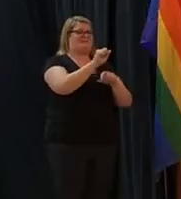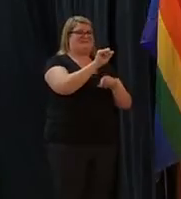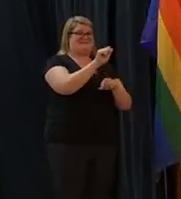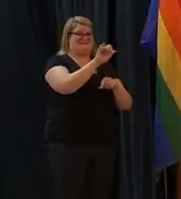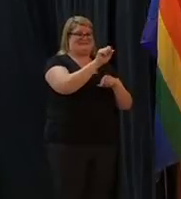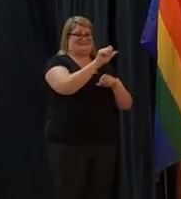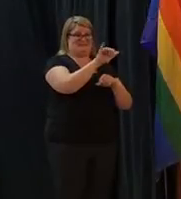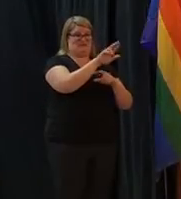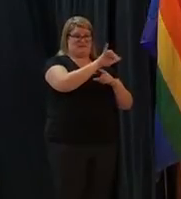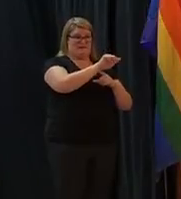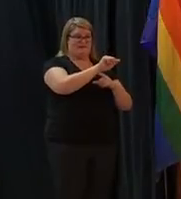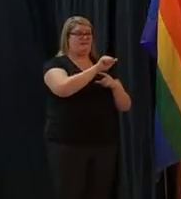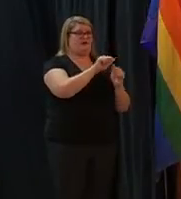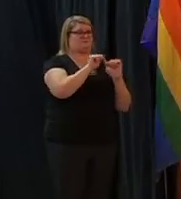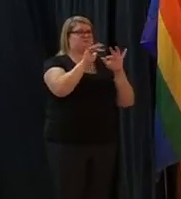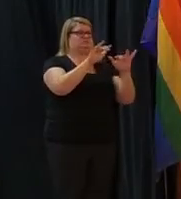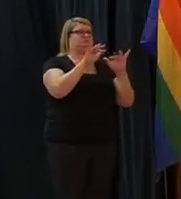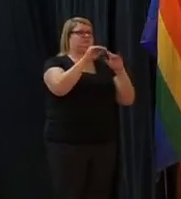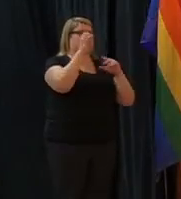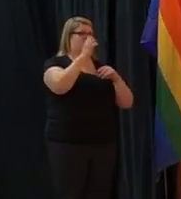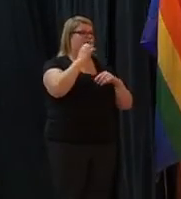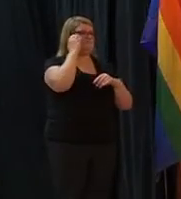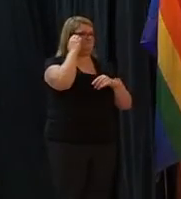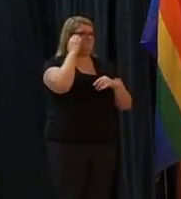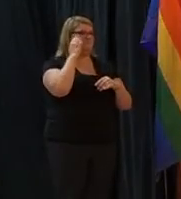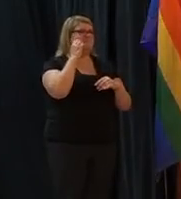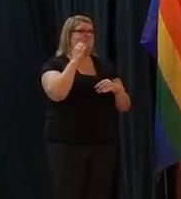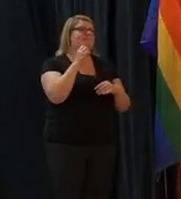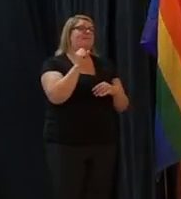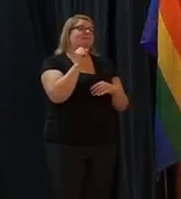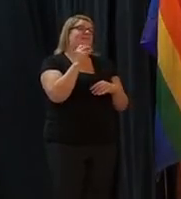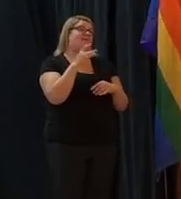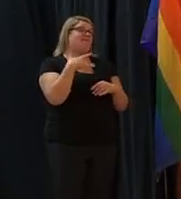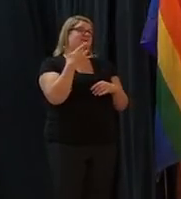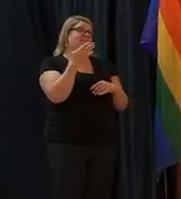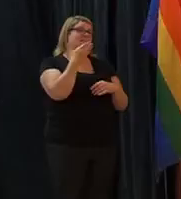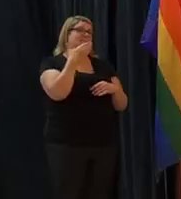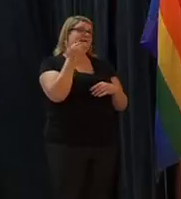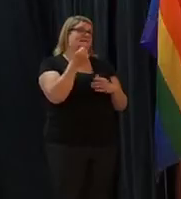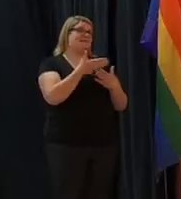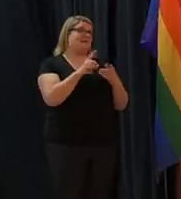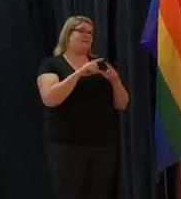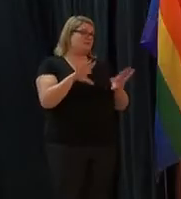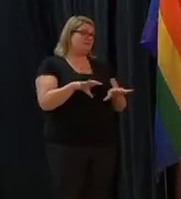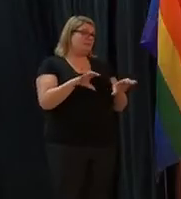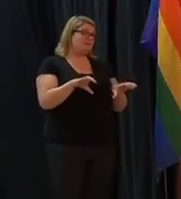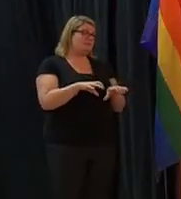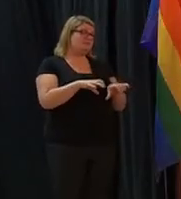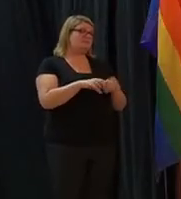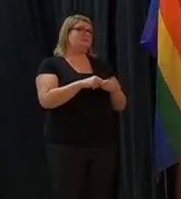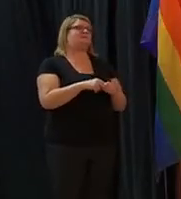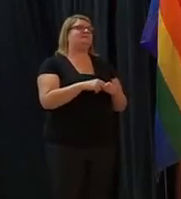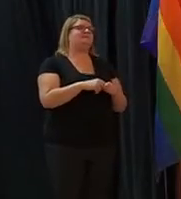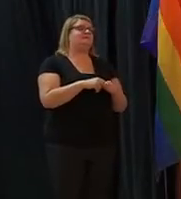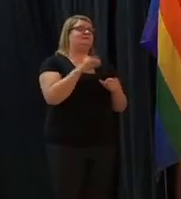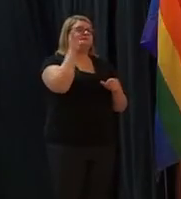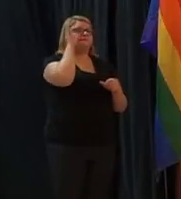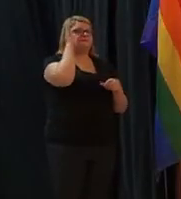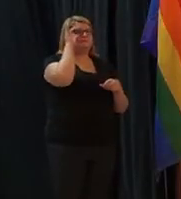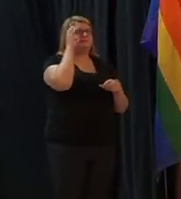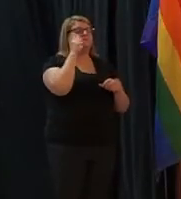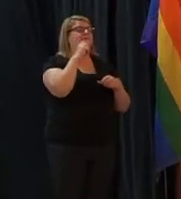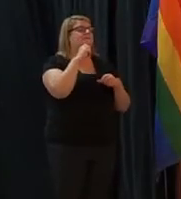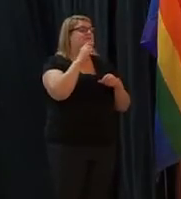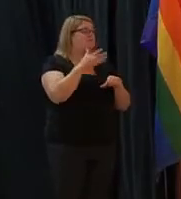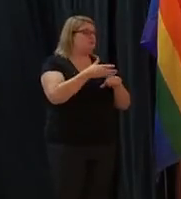Syria, but especially from Africa. So I think the best thing to do is to make